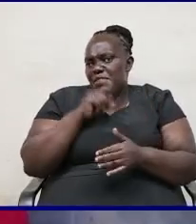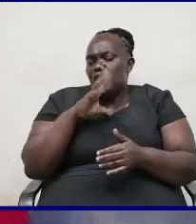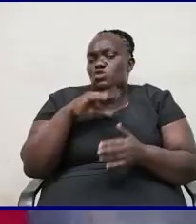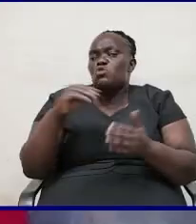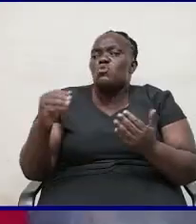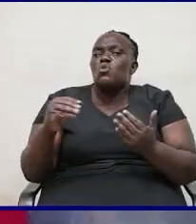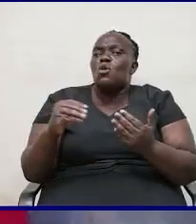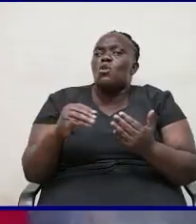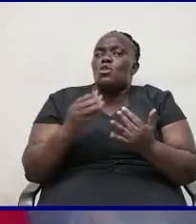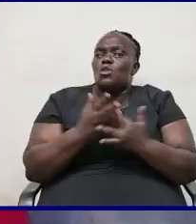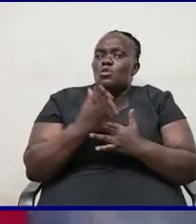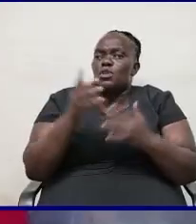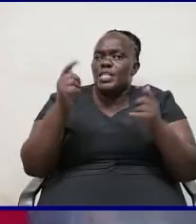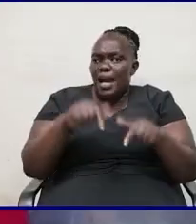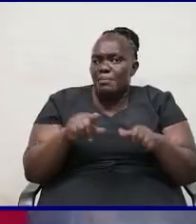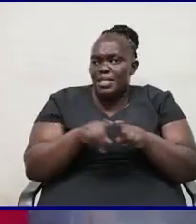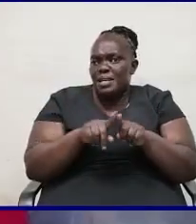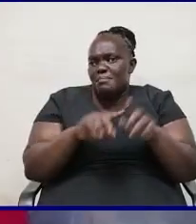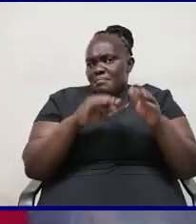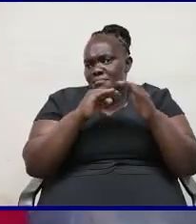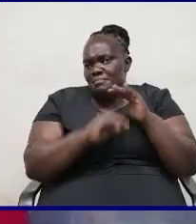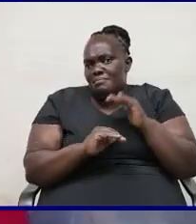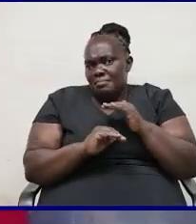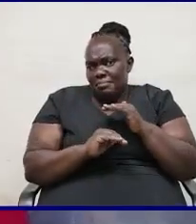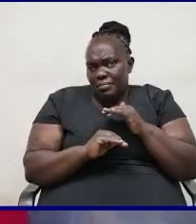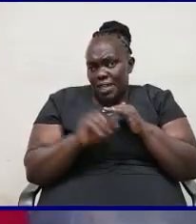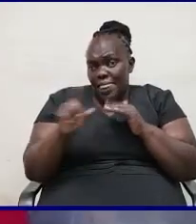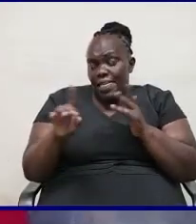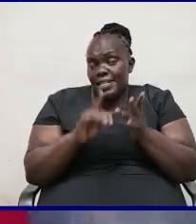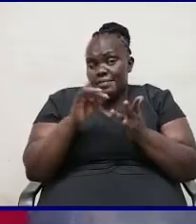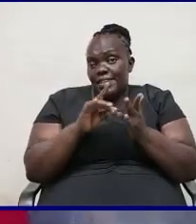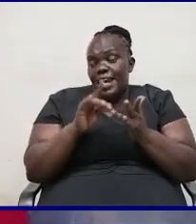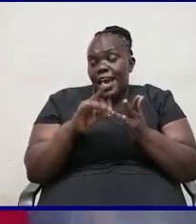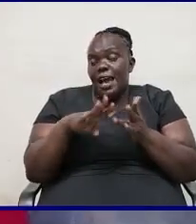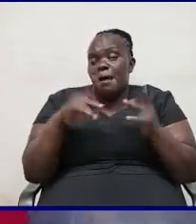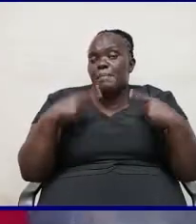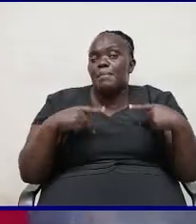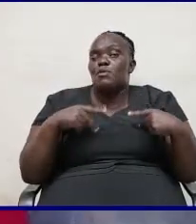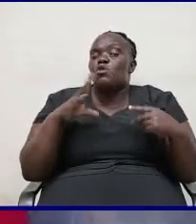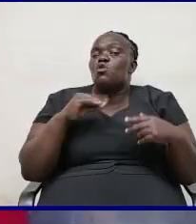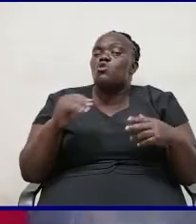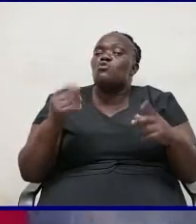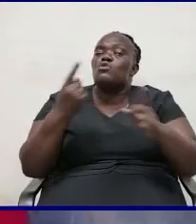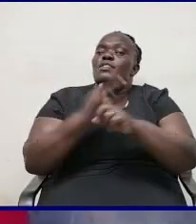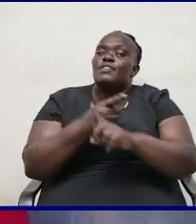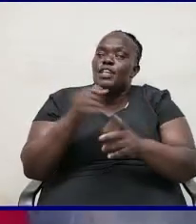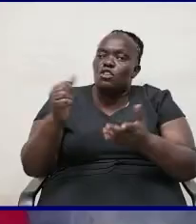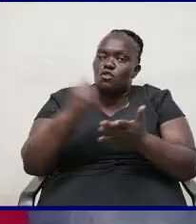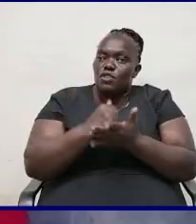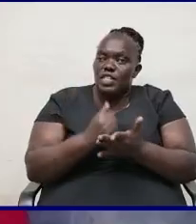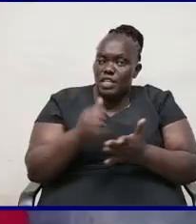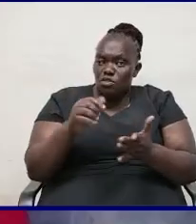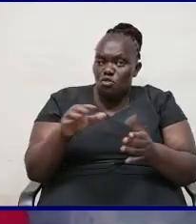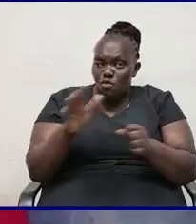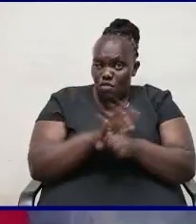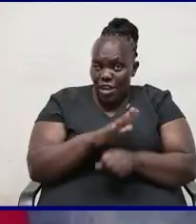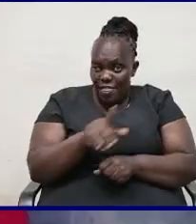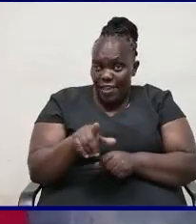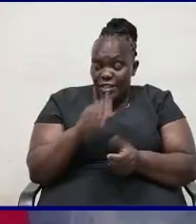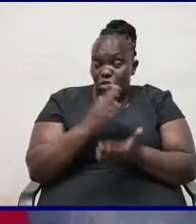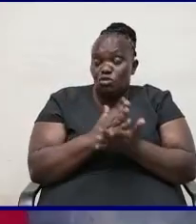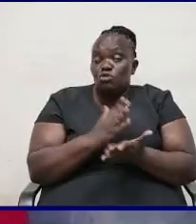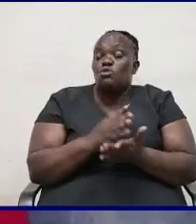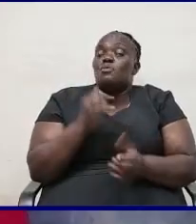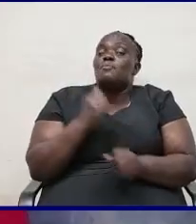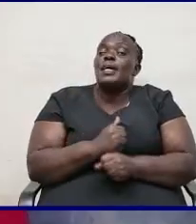go through, you just come. So it has reduced that particular element of people going to various offices to fill that, and therefore it